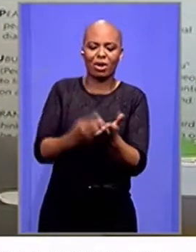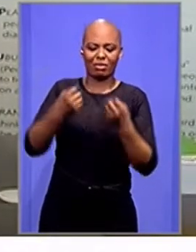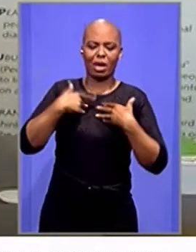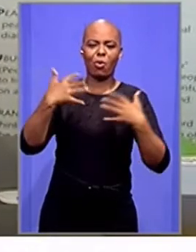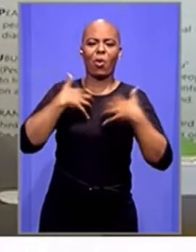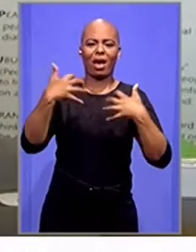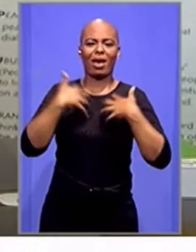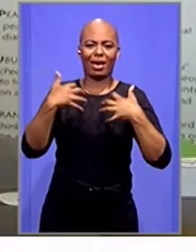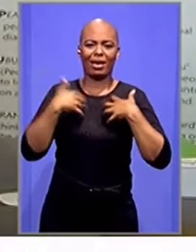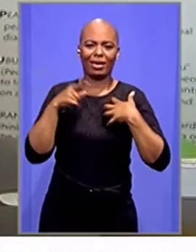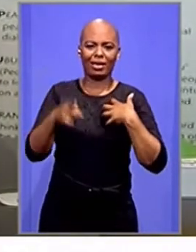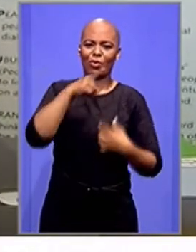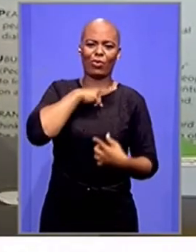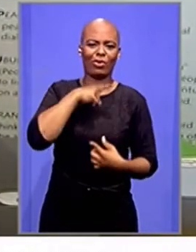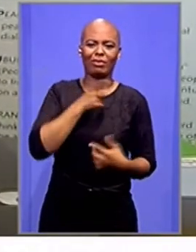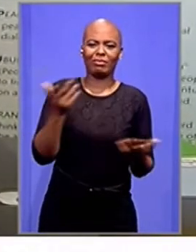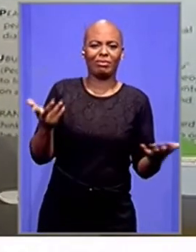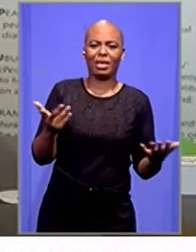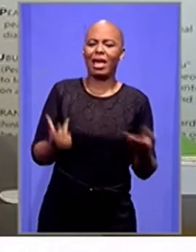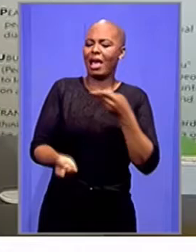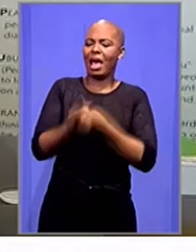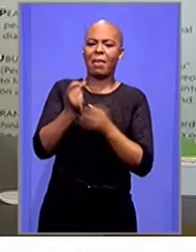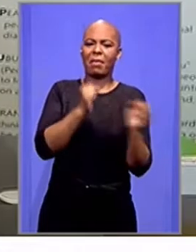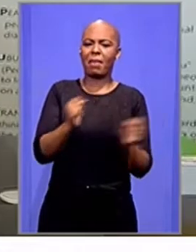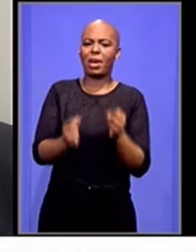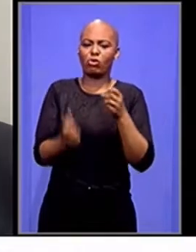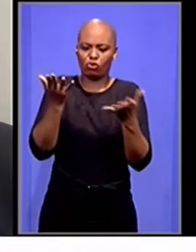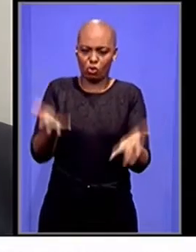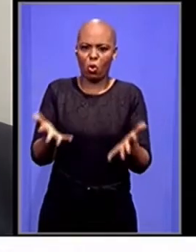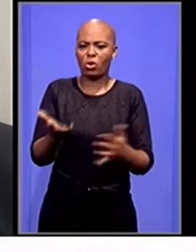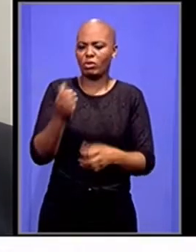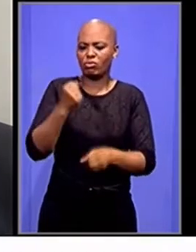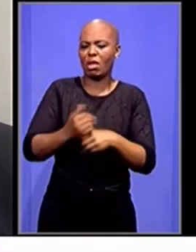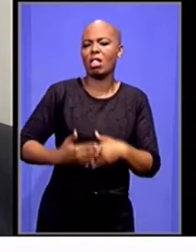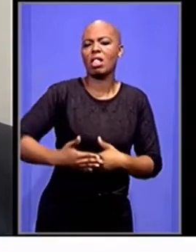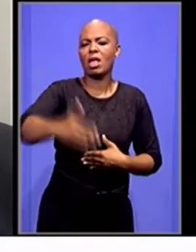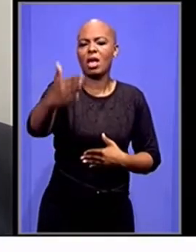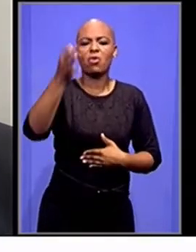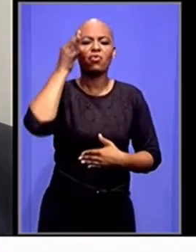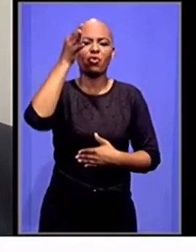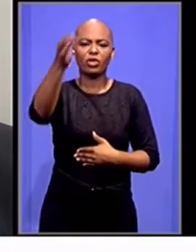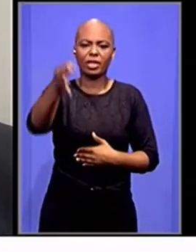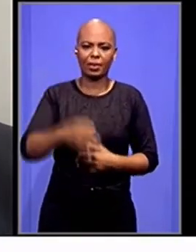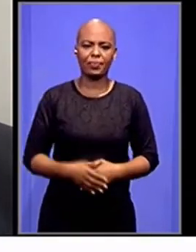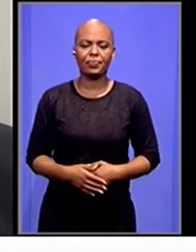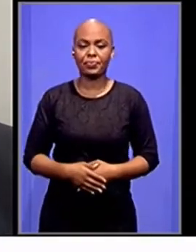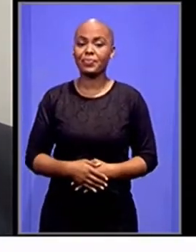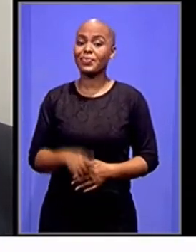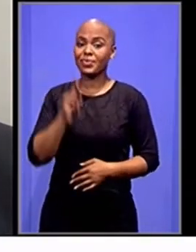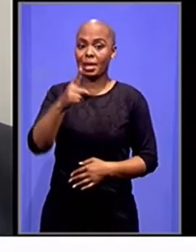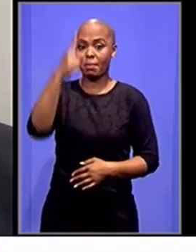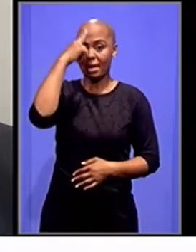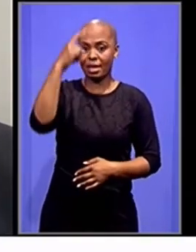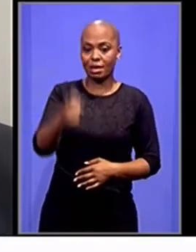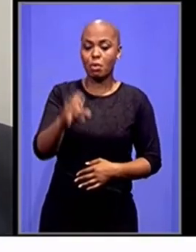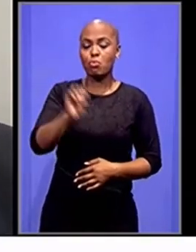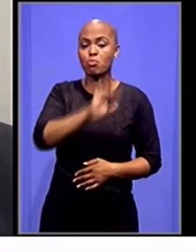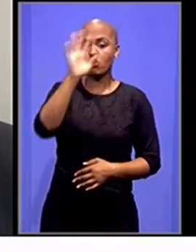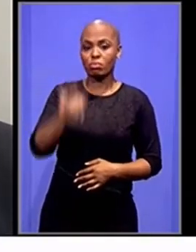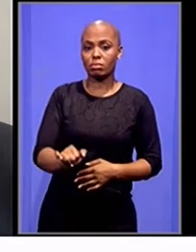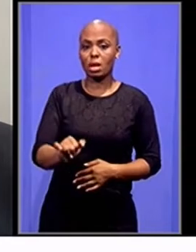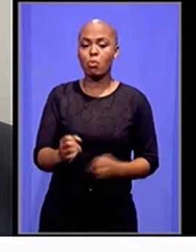for the mobilization that took place following the arrest of Jacob Zuma. The report insists that the executive must take responsibility for its lapse